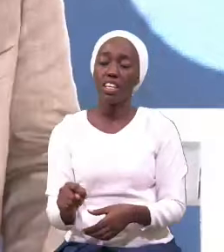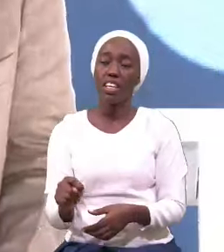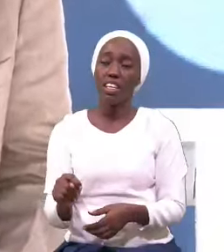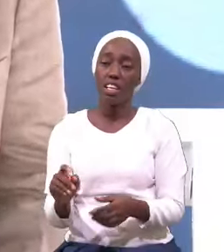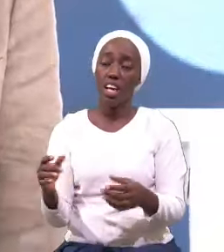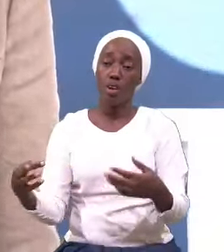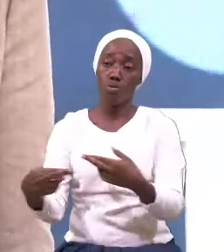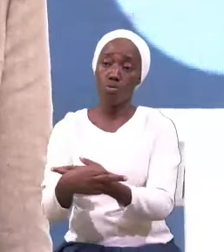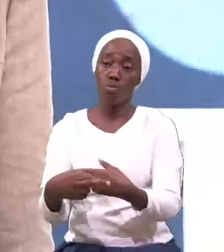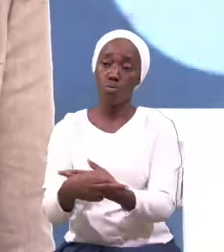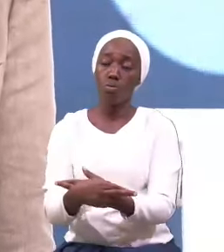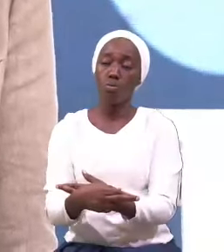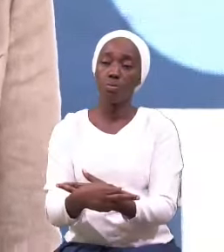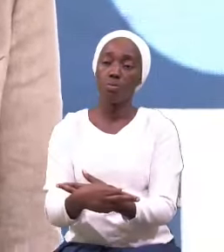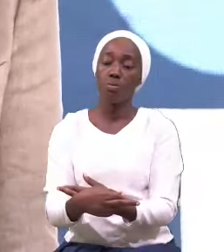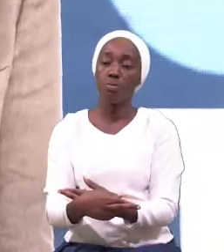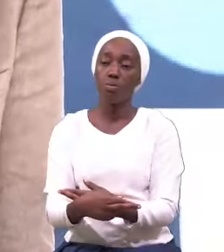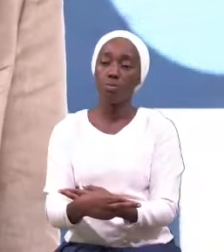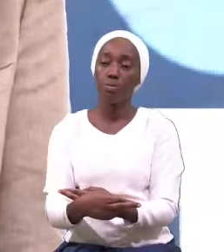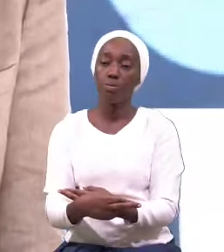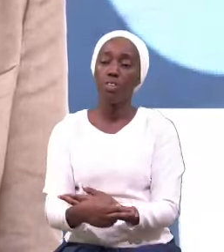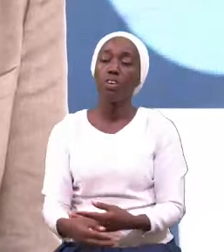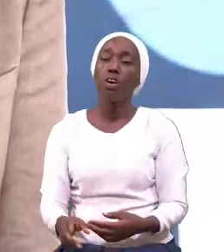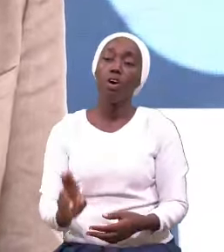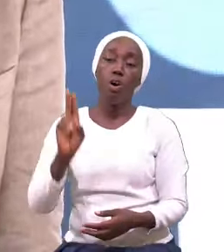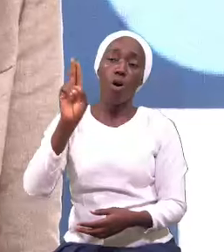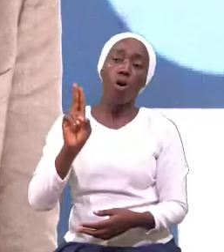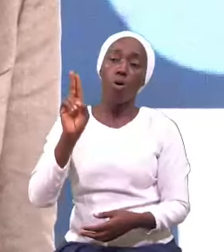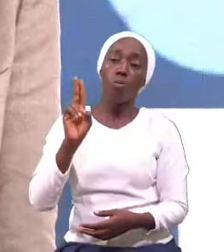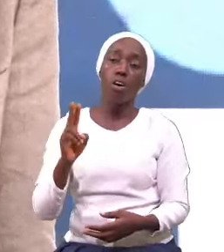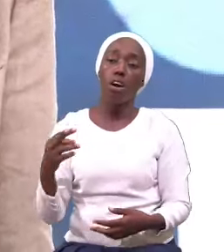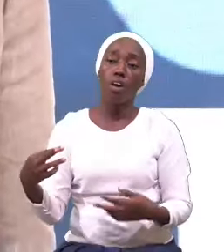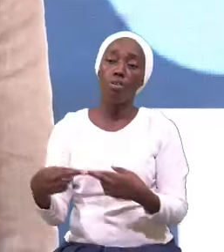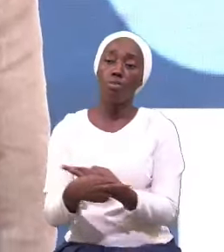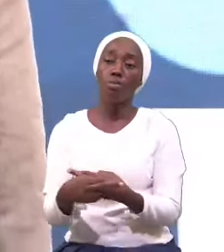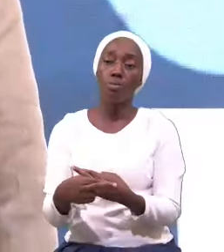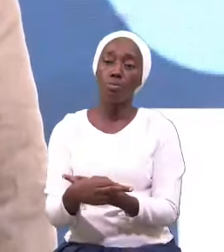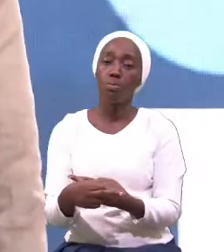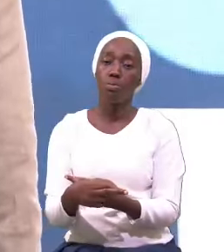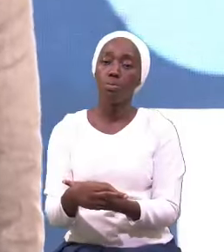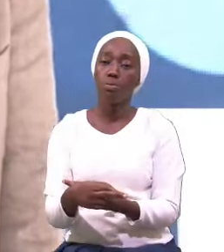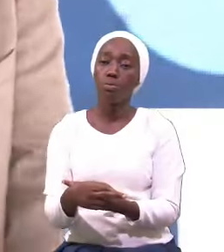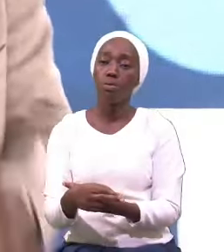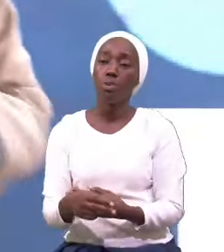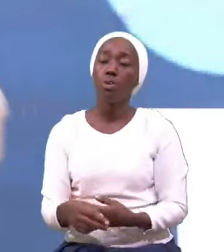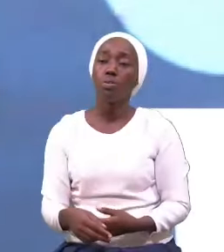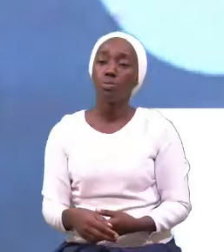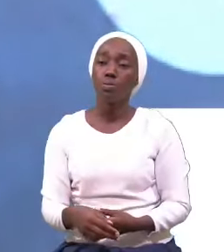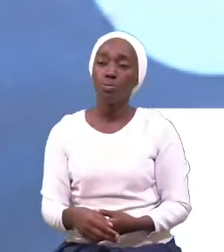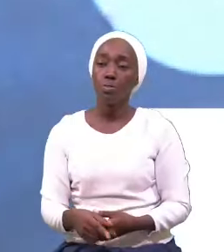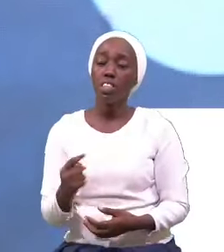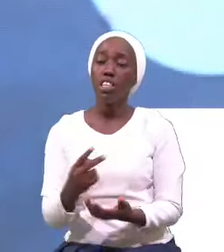It was upper room. Upper room did not take them up before the Holy Ghost came.